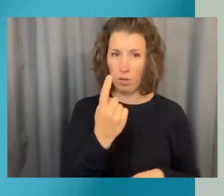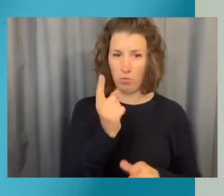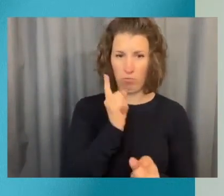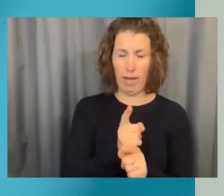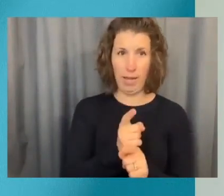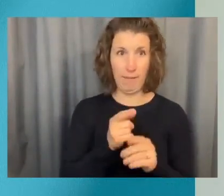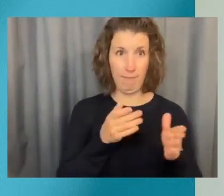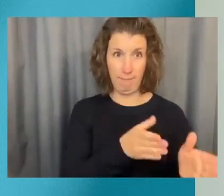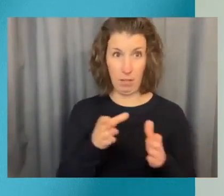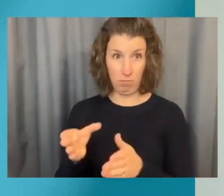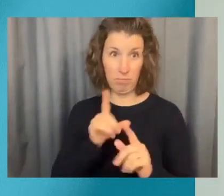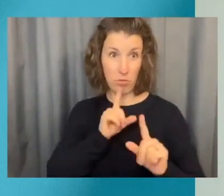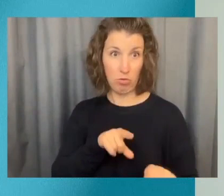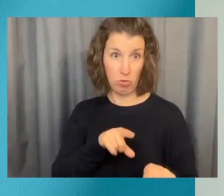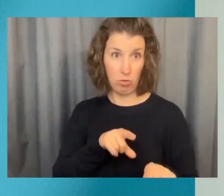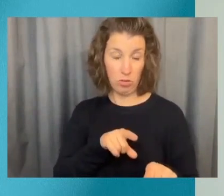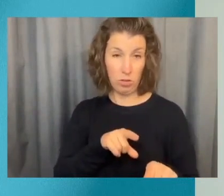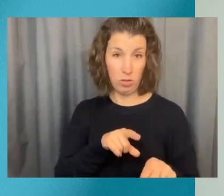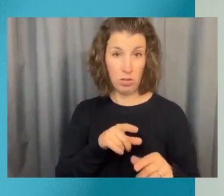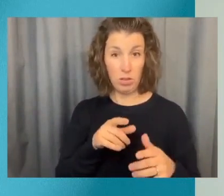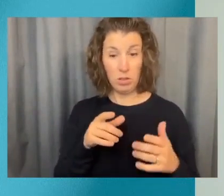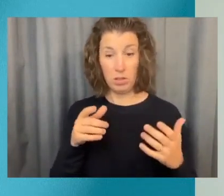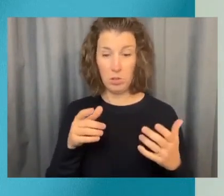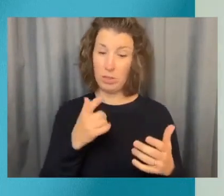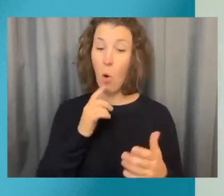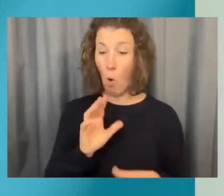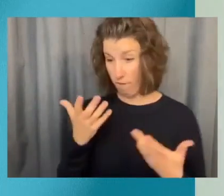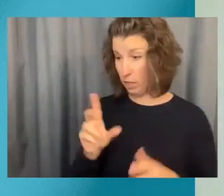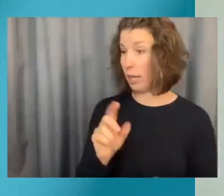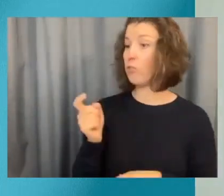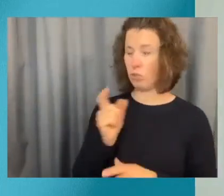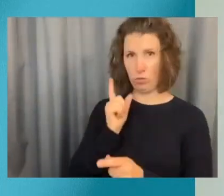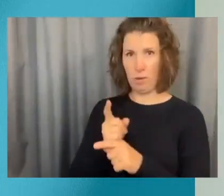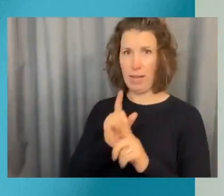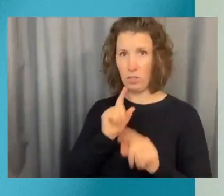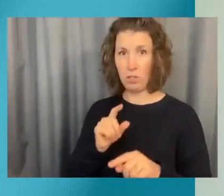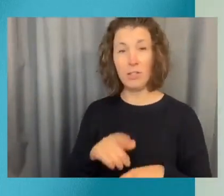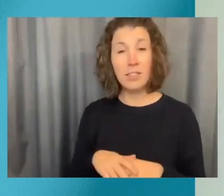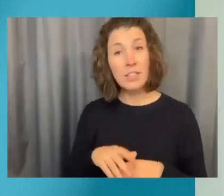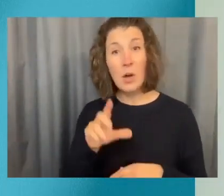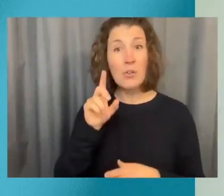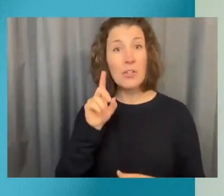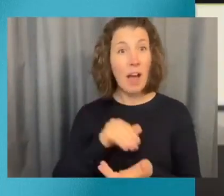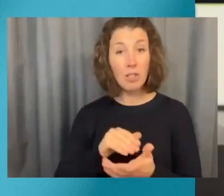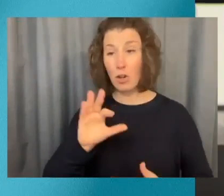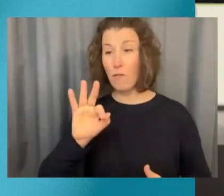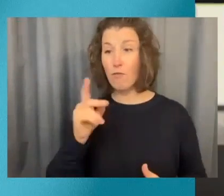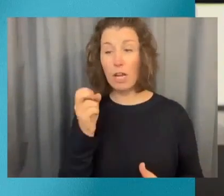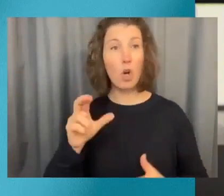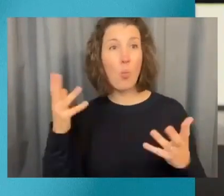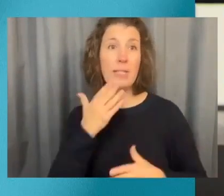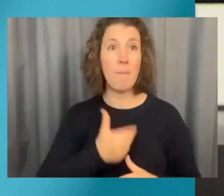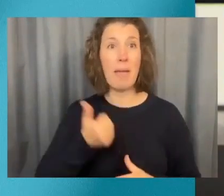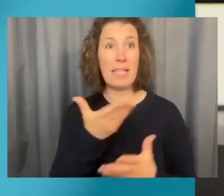that once you've diagnosed it, like there is a right thing to do. Dr. Frencher, what is the best thing that I can do? Like, I was